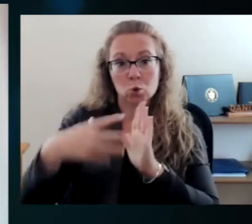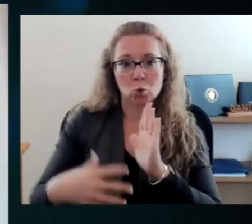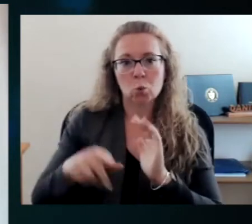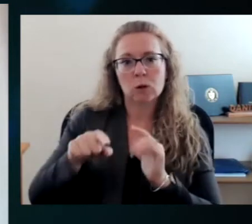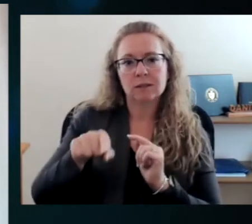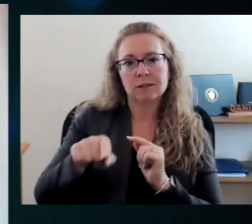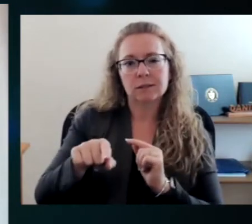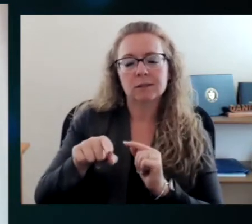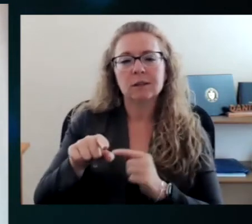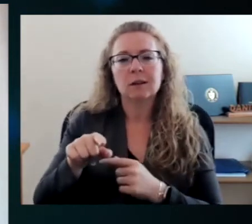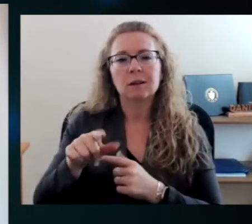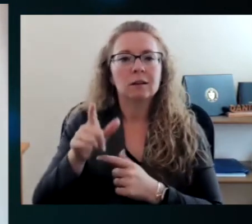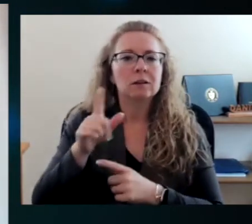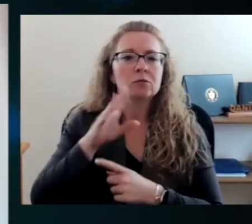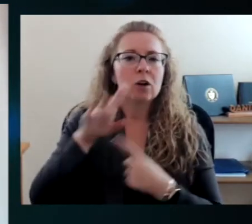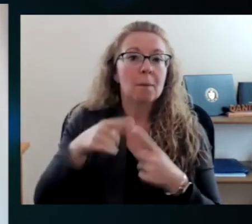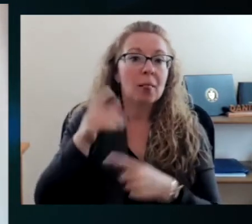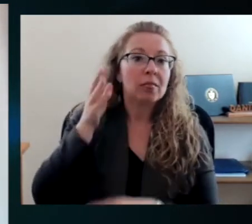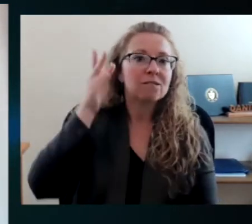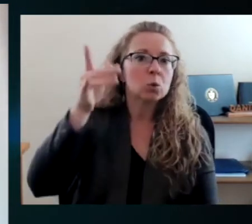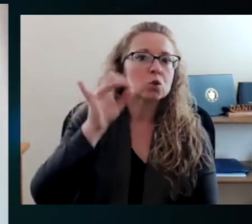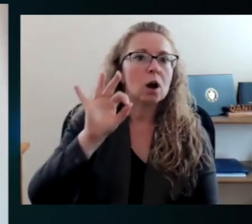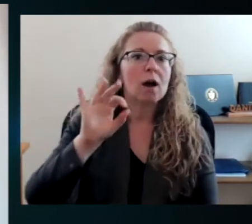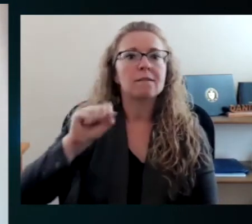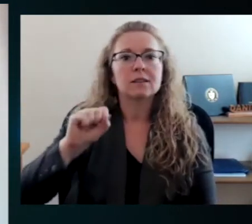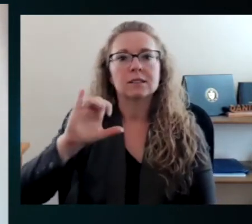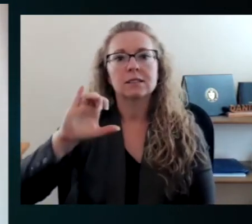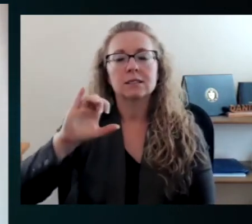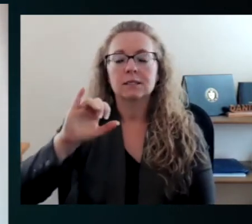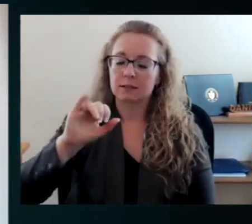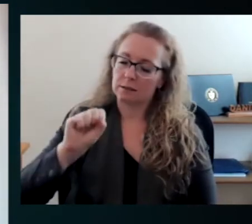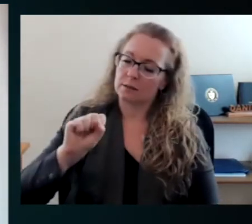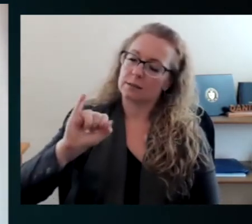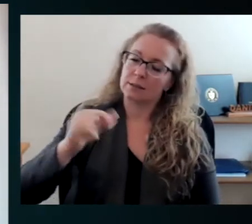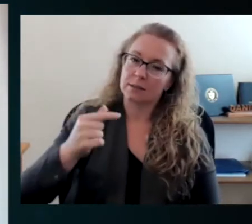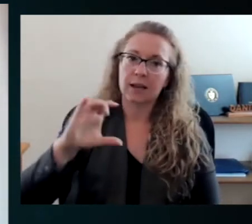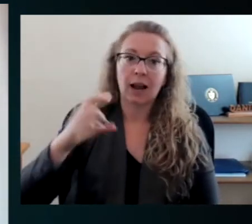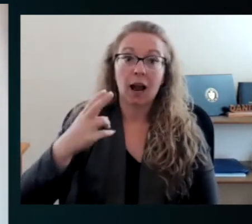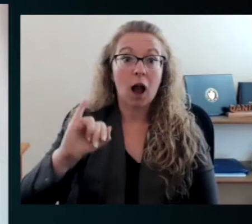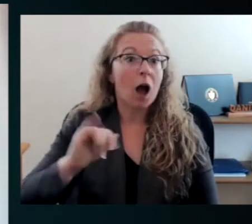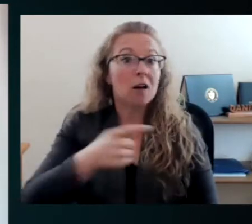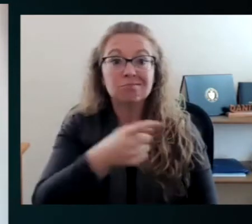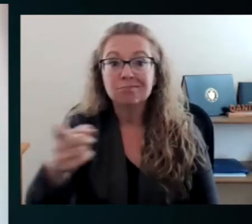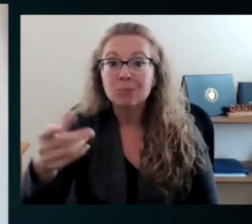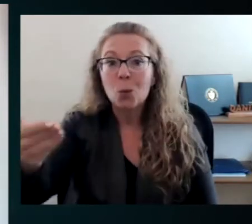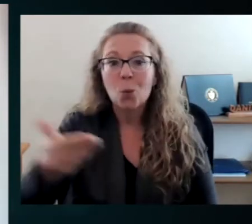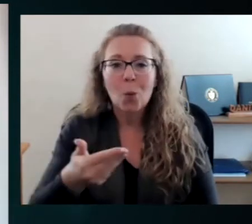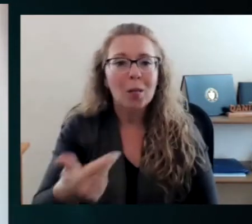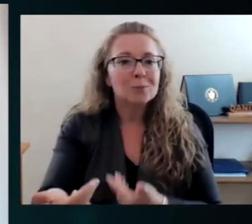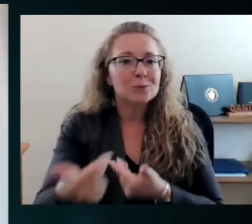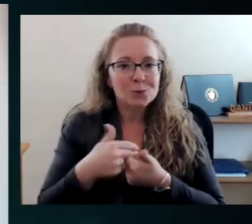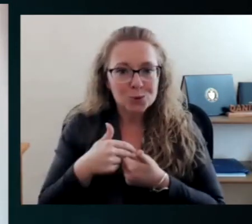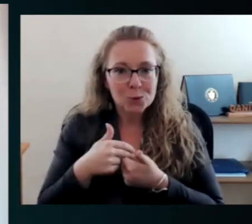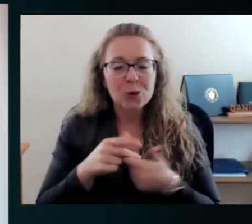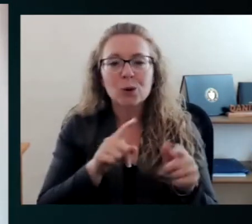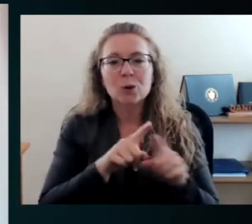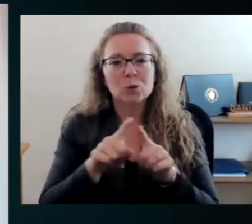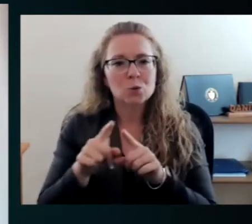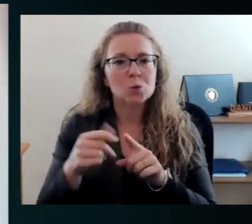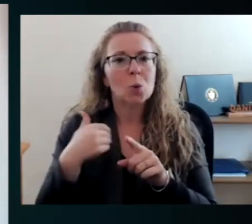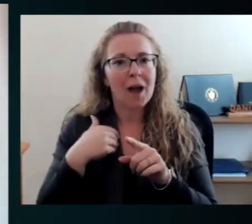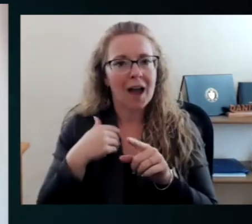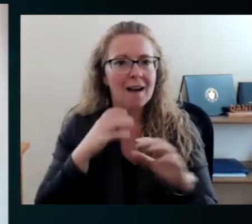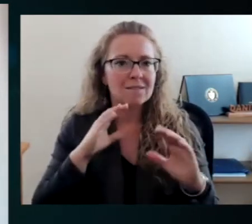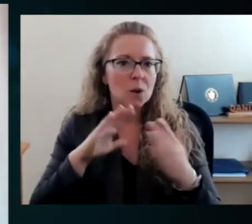the future of SIGCHI. So you're all welcome to join us there. We also have a Discord community that we're trying to build.